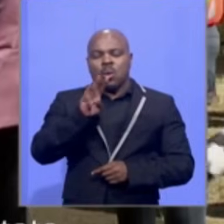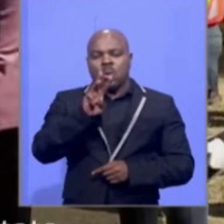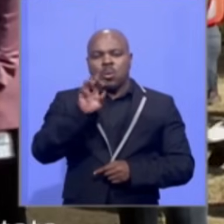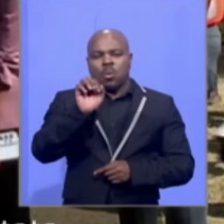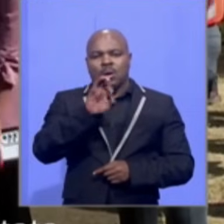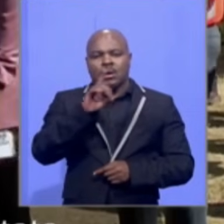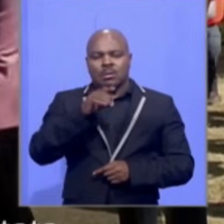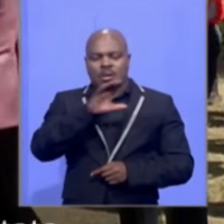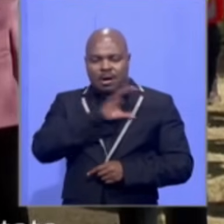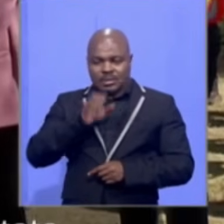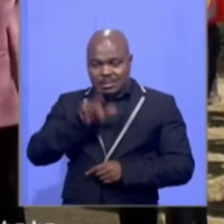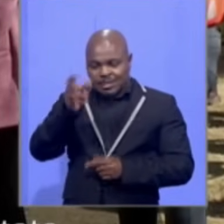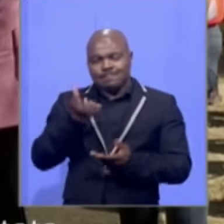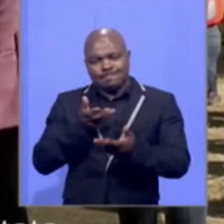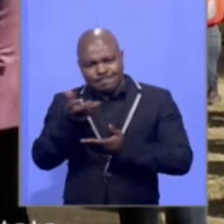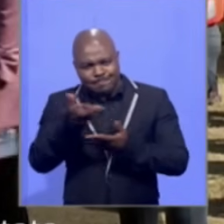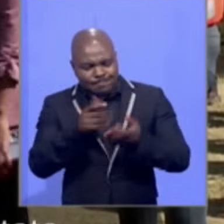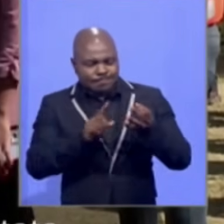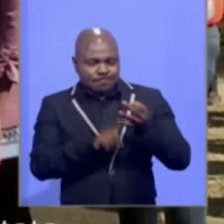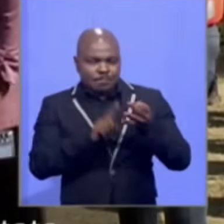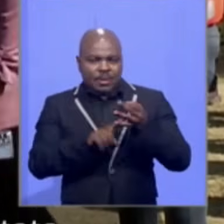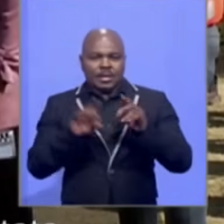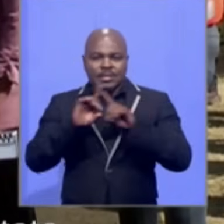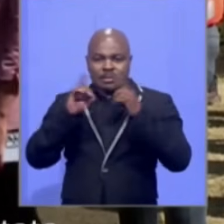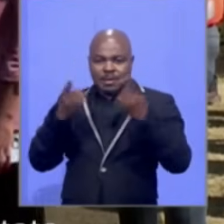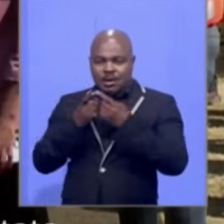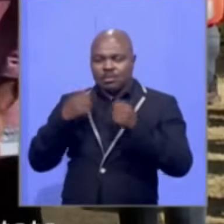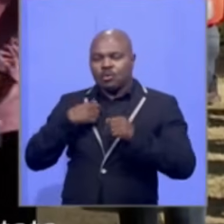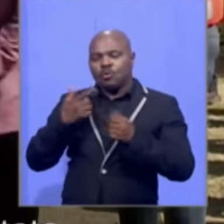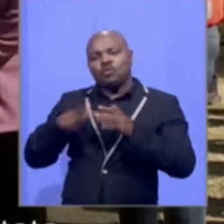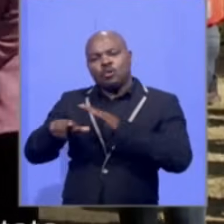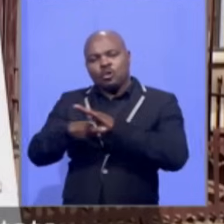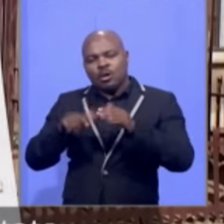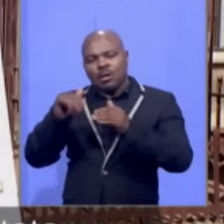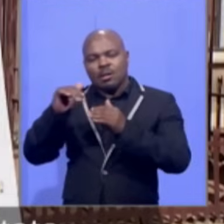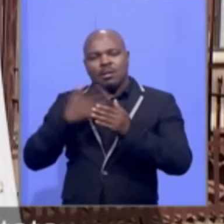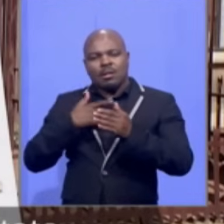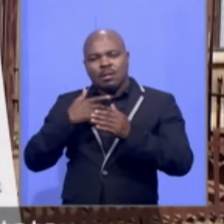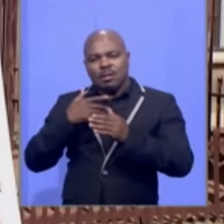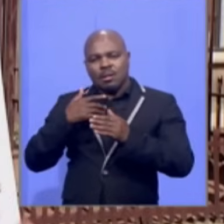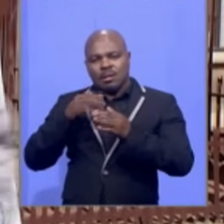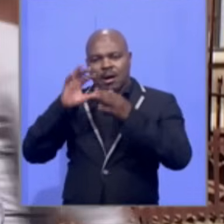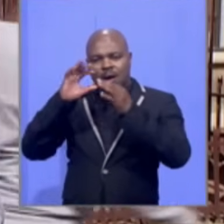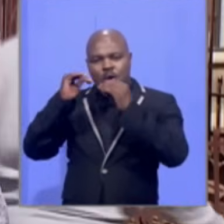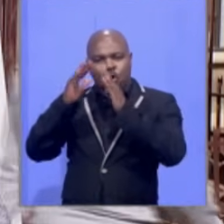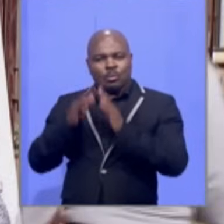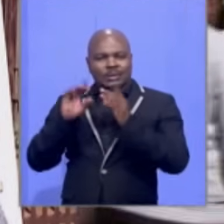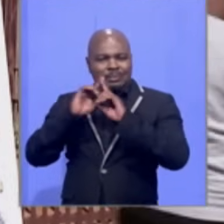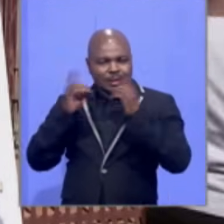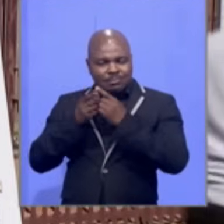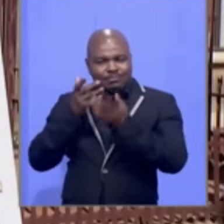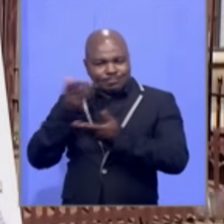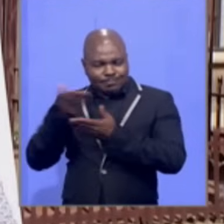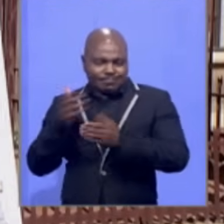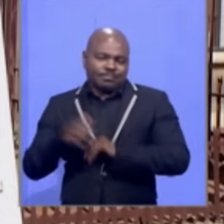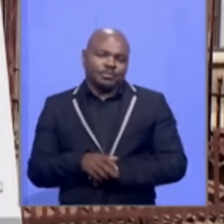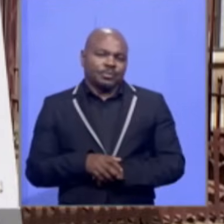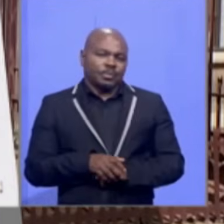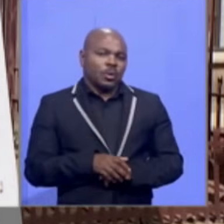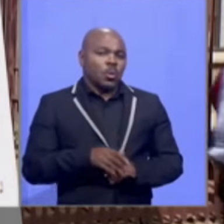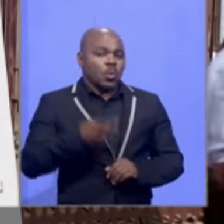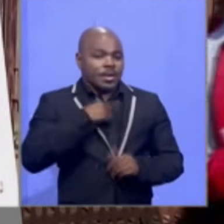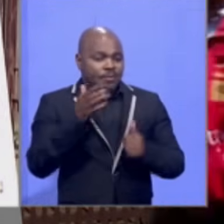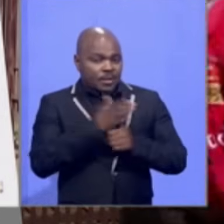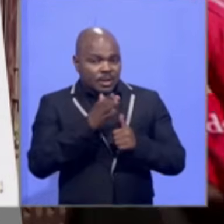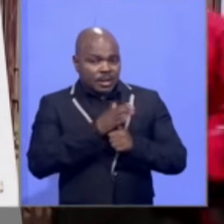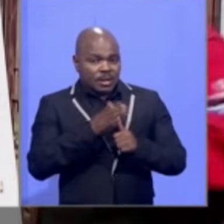ward le kantoro ya mookamedi wa lefapha la bodulo wa Lebatowa. Then hore ba tswele ka ntle ga matlo re make sure because a bana